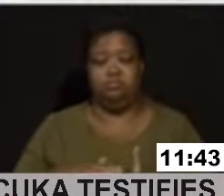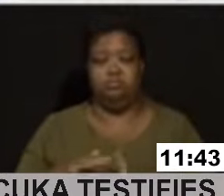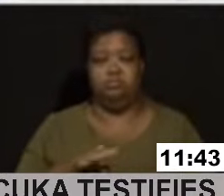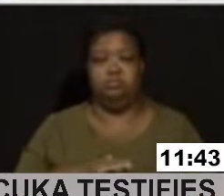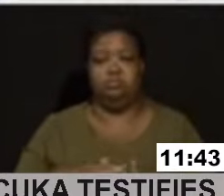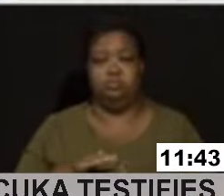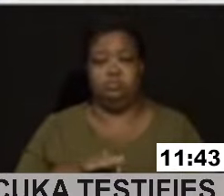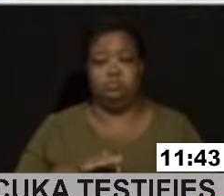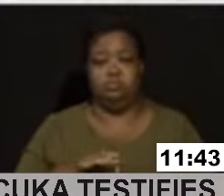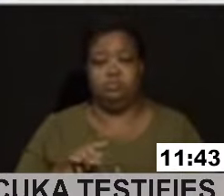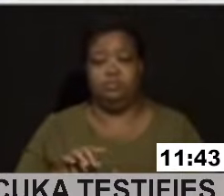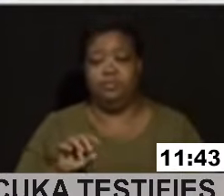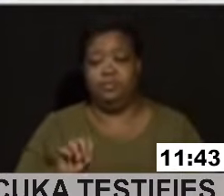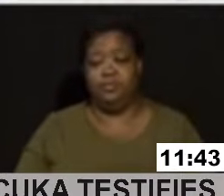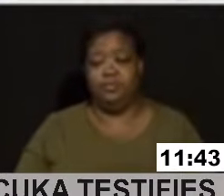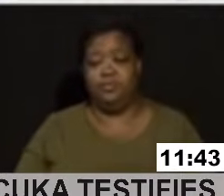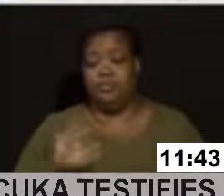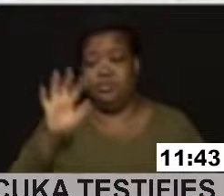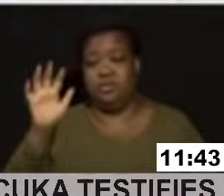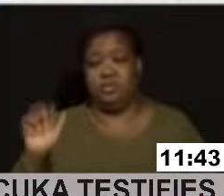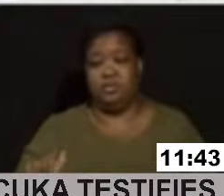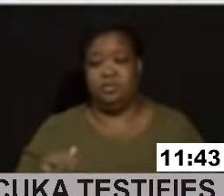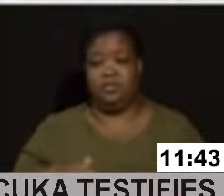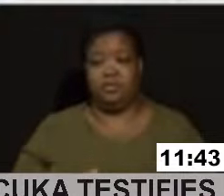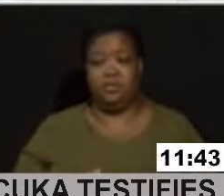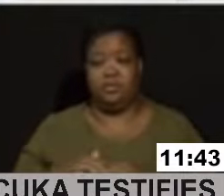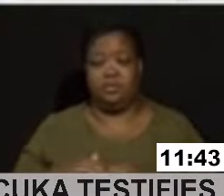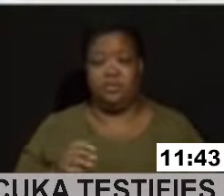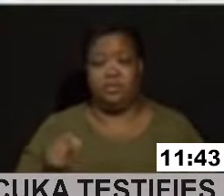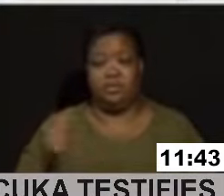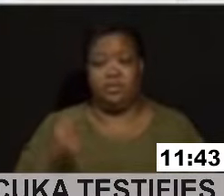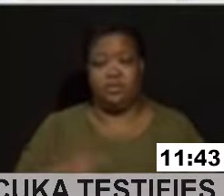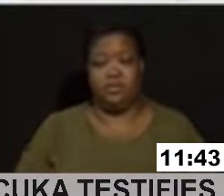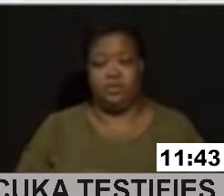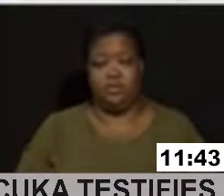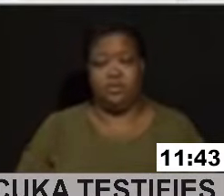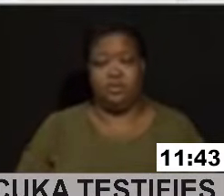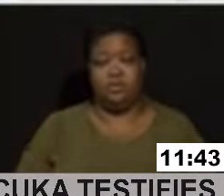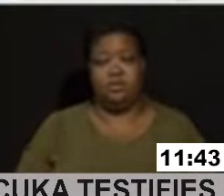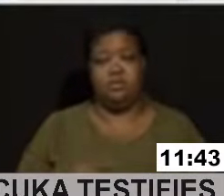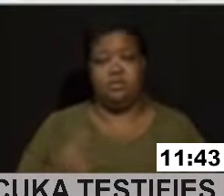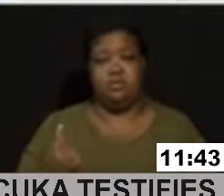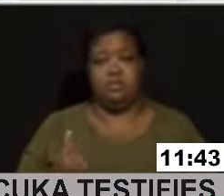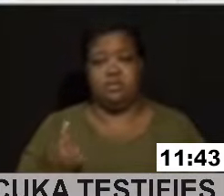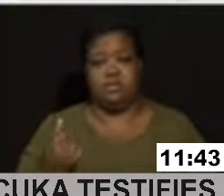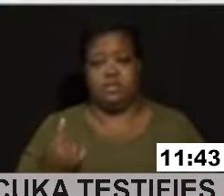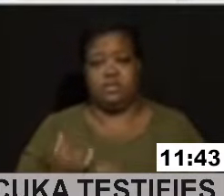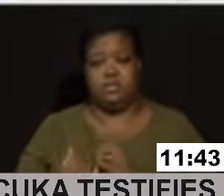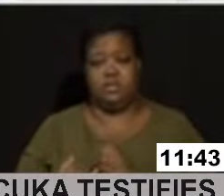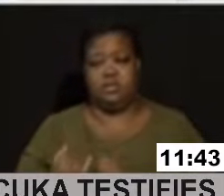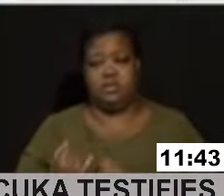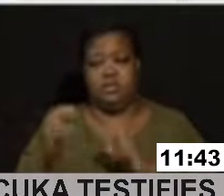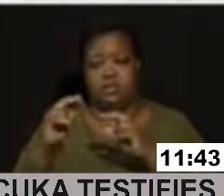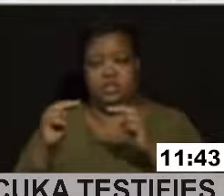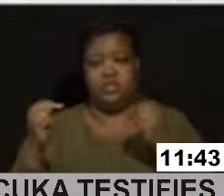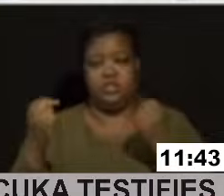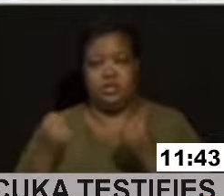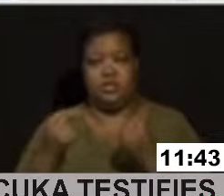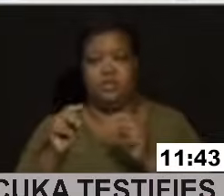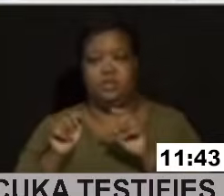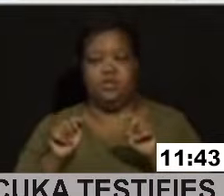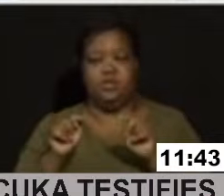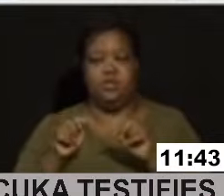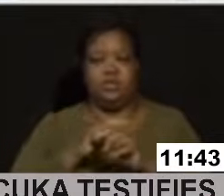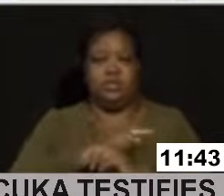at a time when South Africa was establishing for the first time a single independent national prosecuting authority.